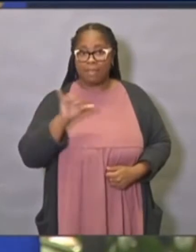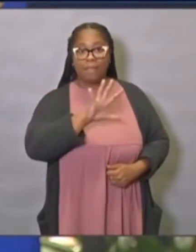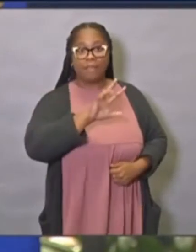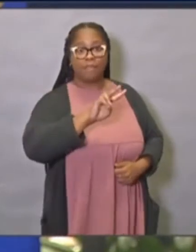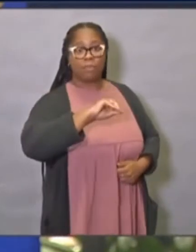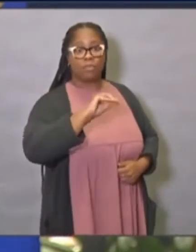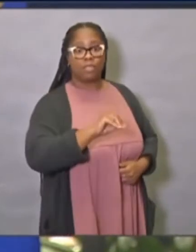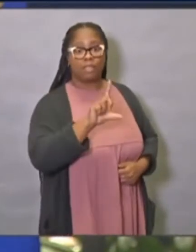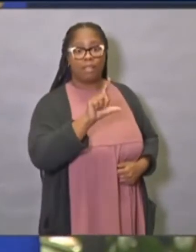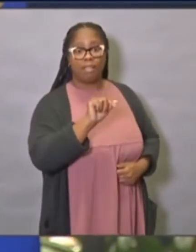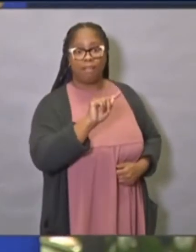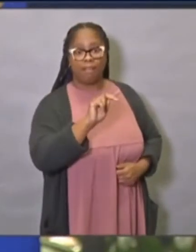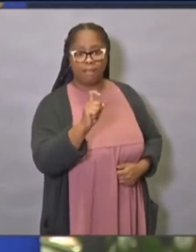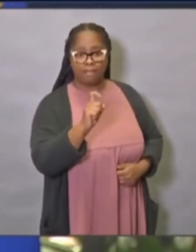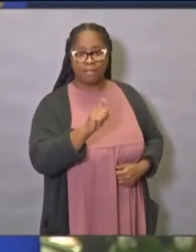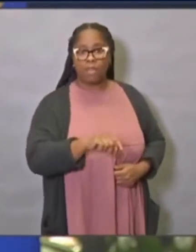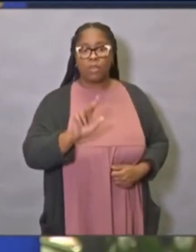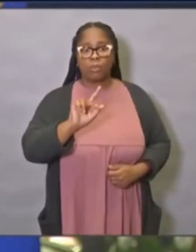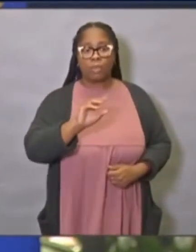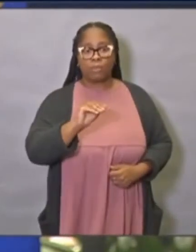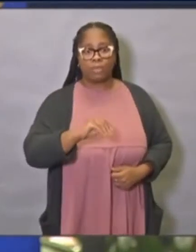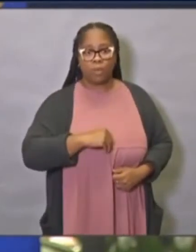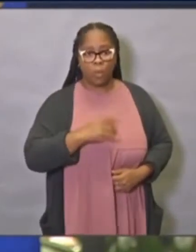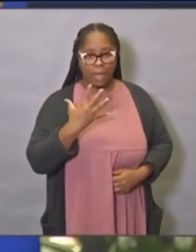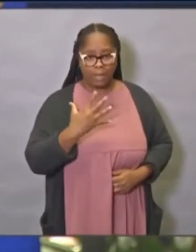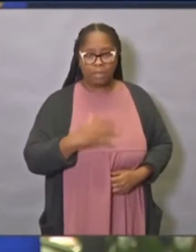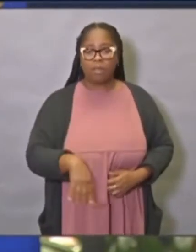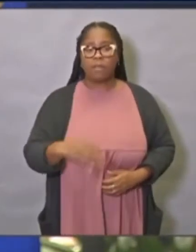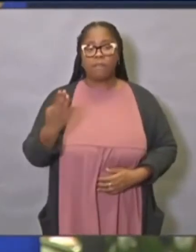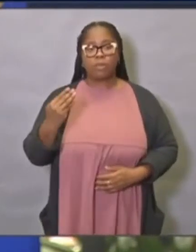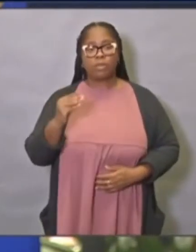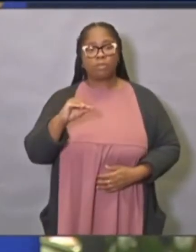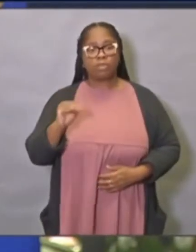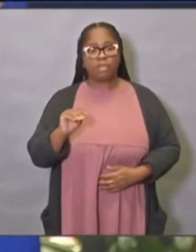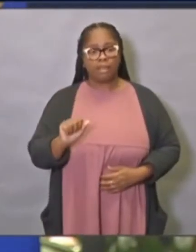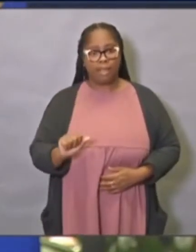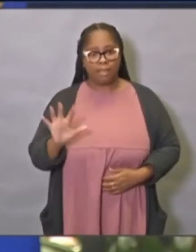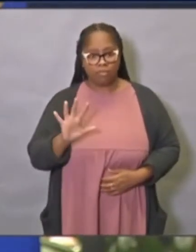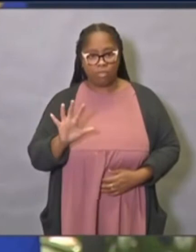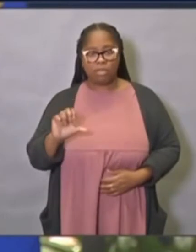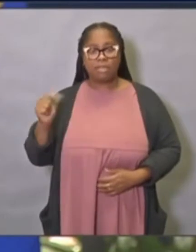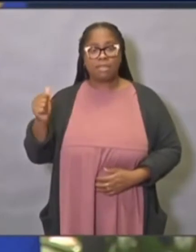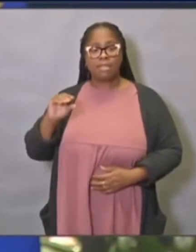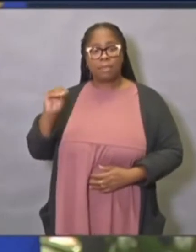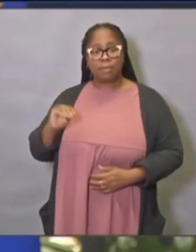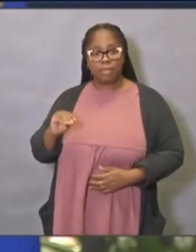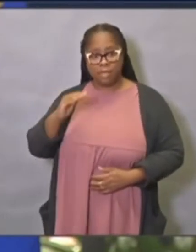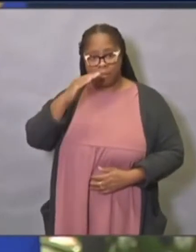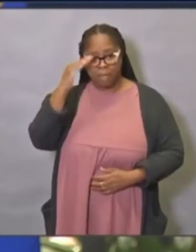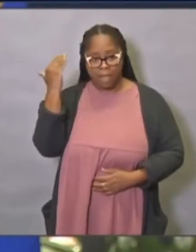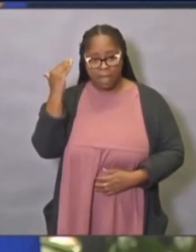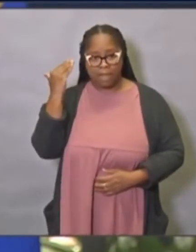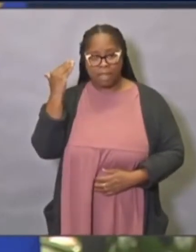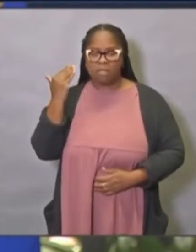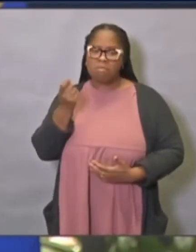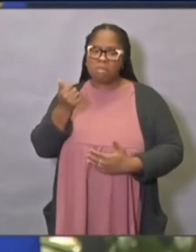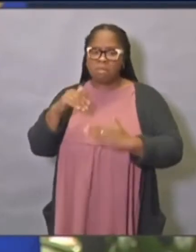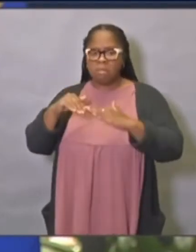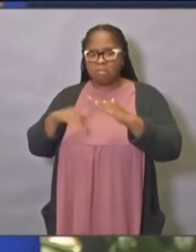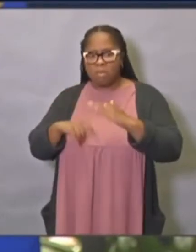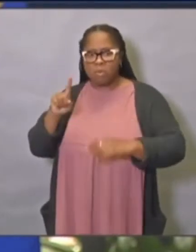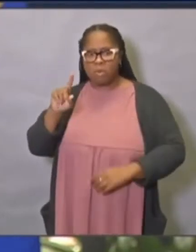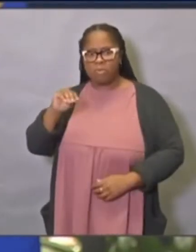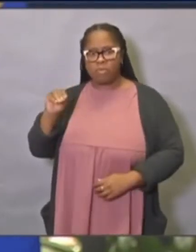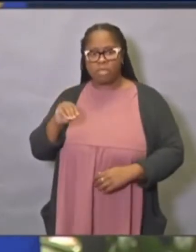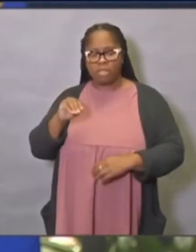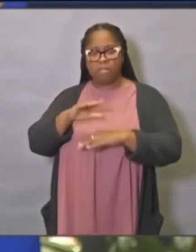are Latinx, 23% are white, 14% are Asian, 10% are Black, slightly less than